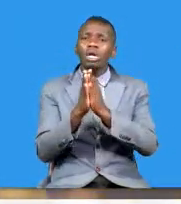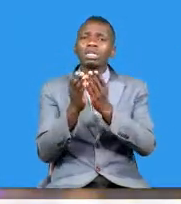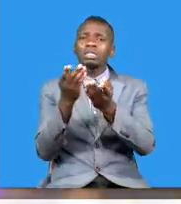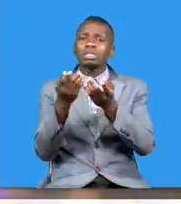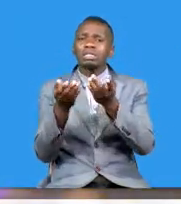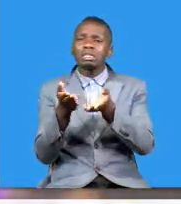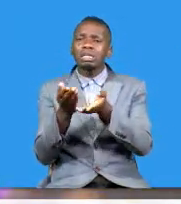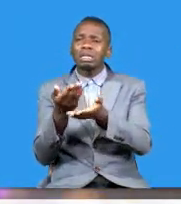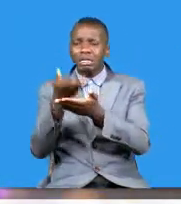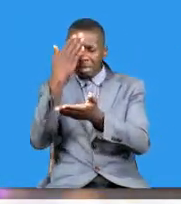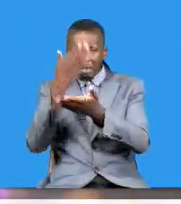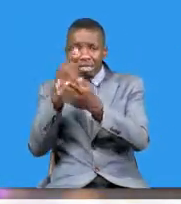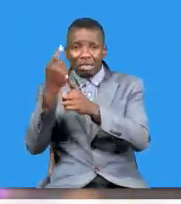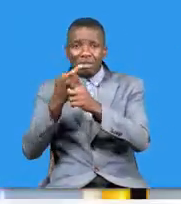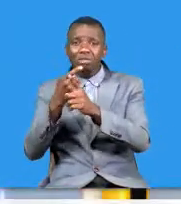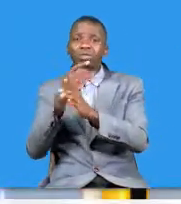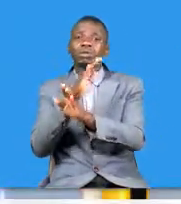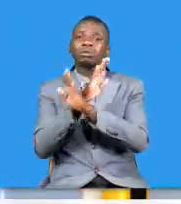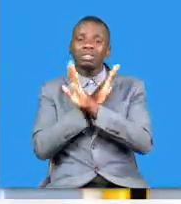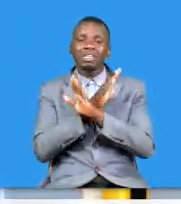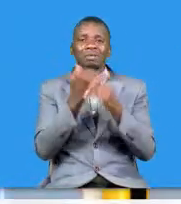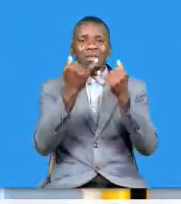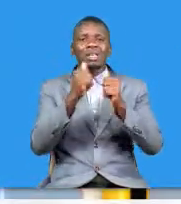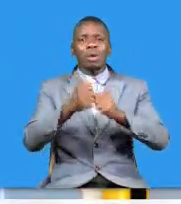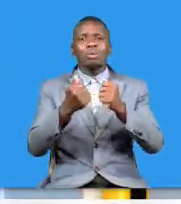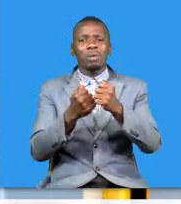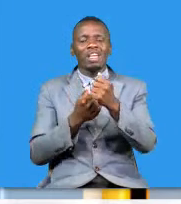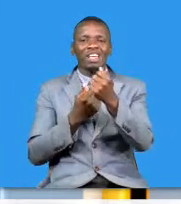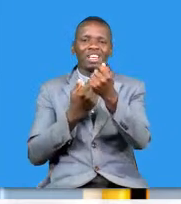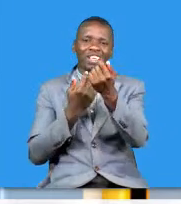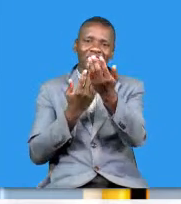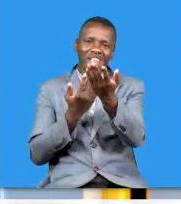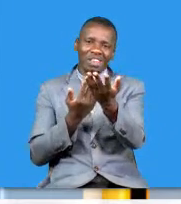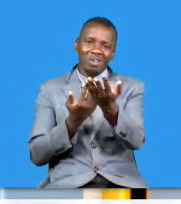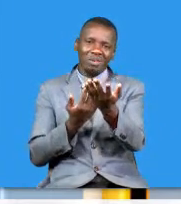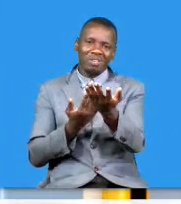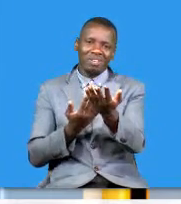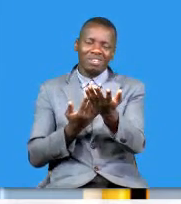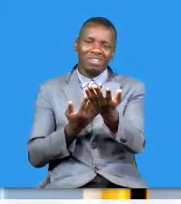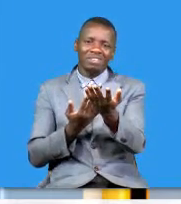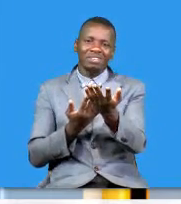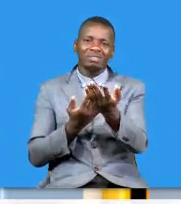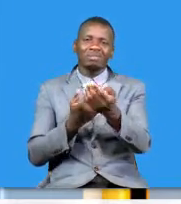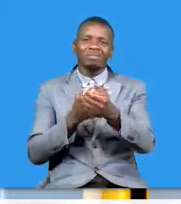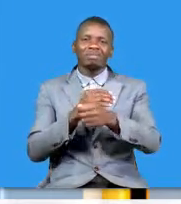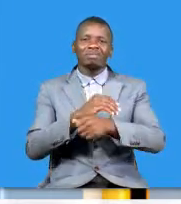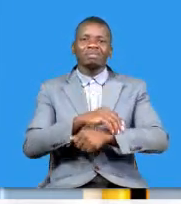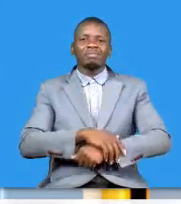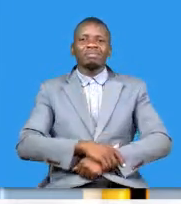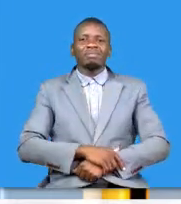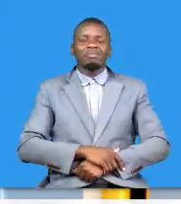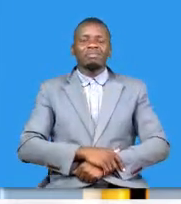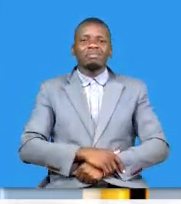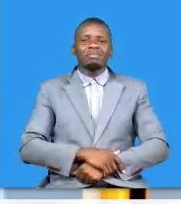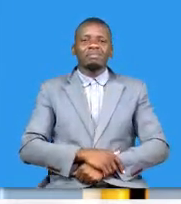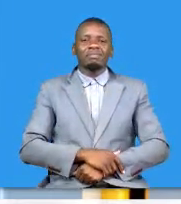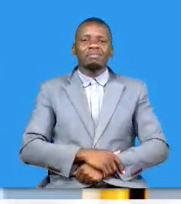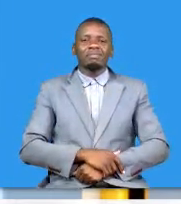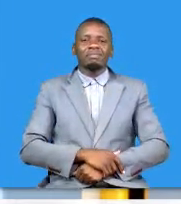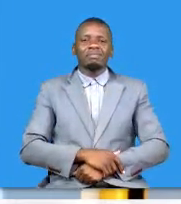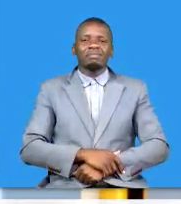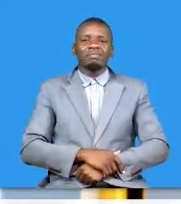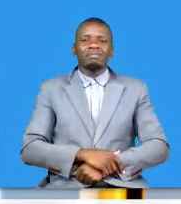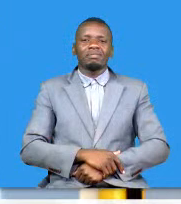sector. Just now, let's take a break. We have more stories on the other side. Do stay with us. Be right back.